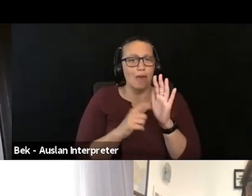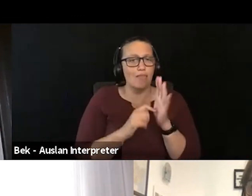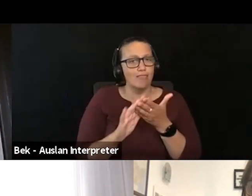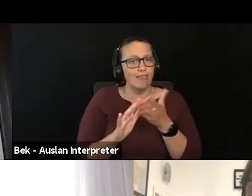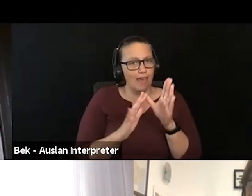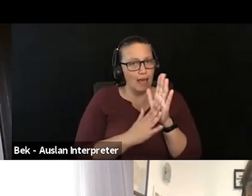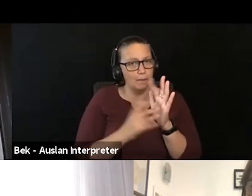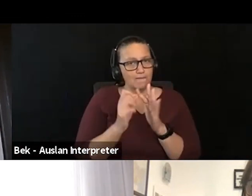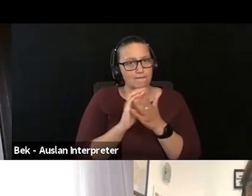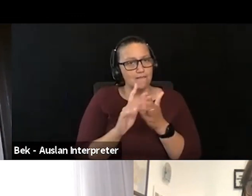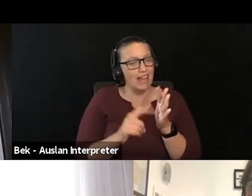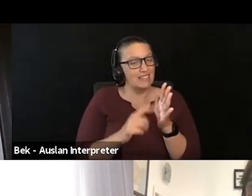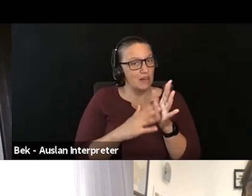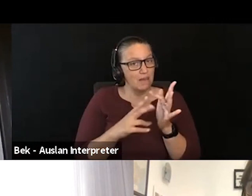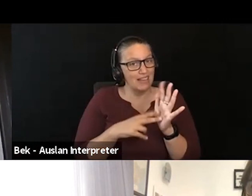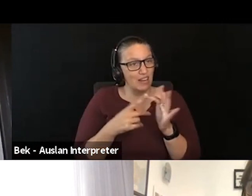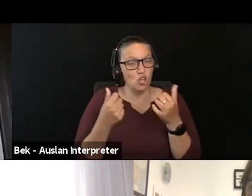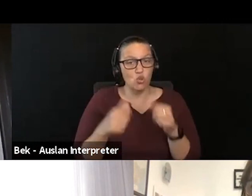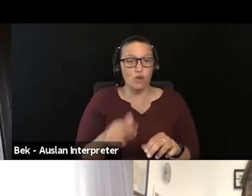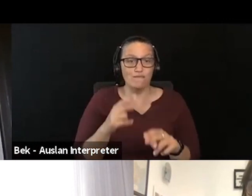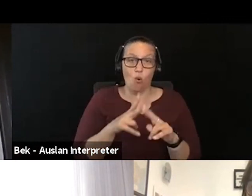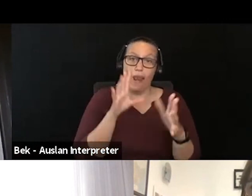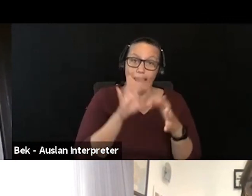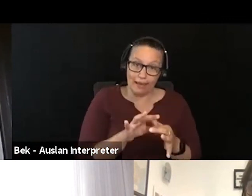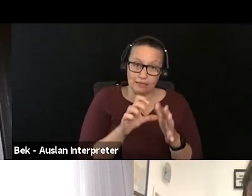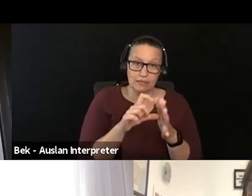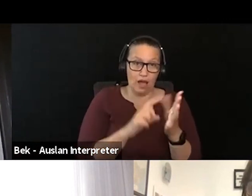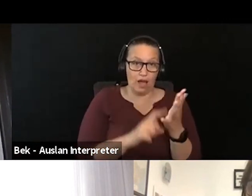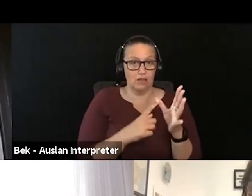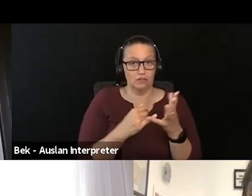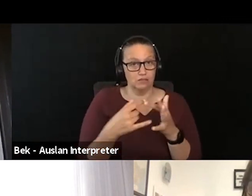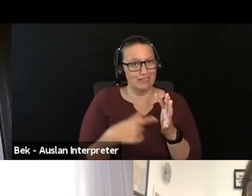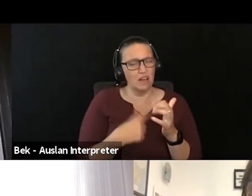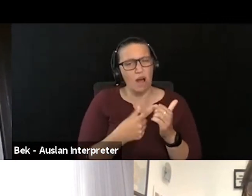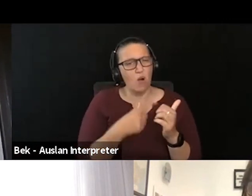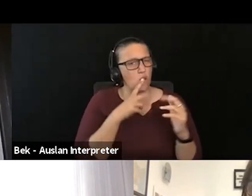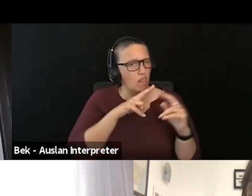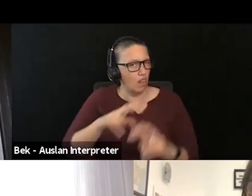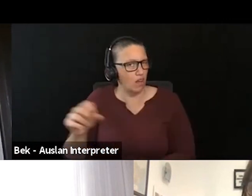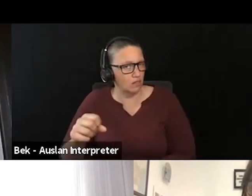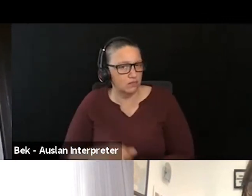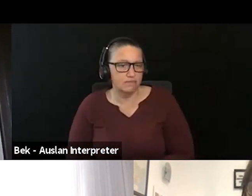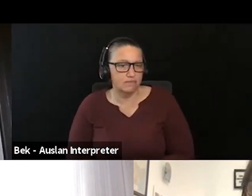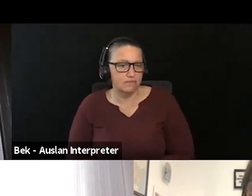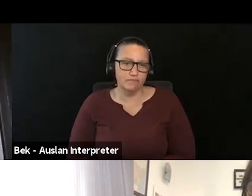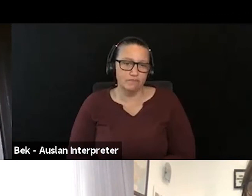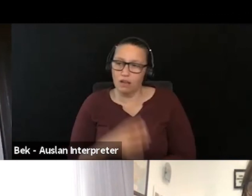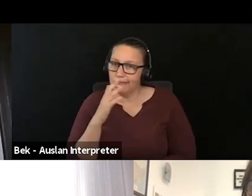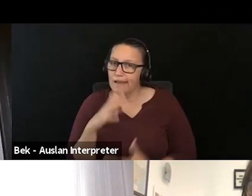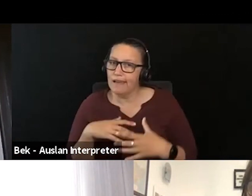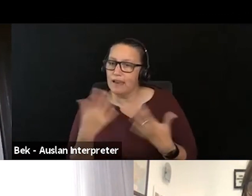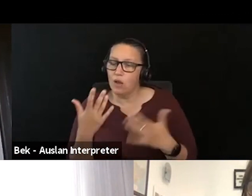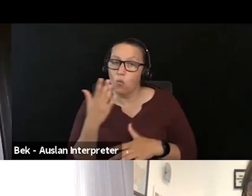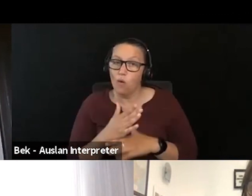sets, but it's definitely something that we're interested in pursuing. So Lee asks, is there any work on the standardization of how data